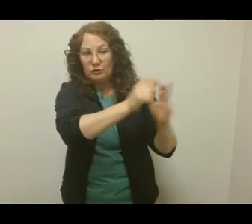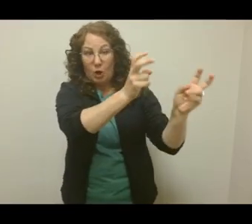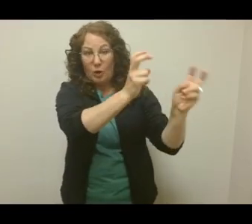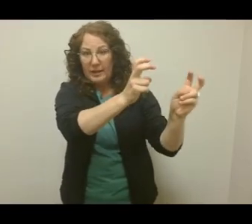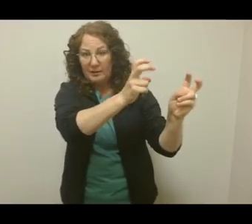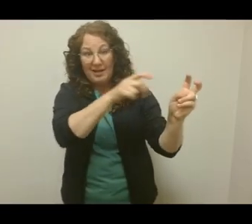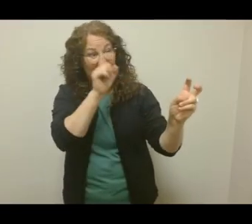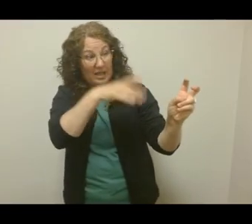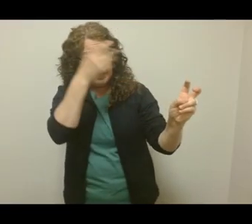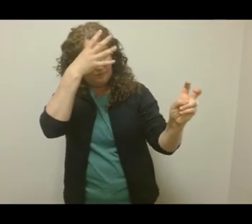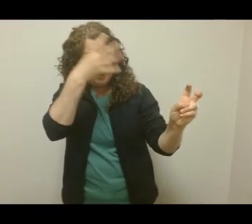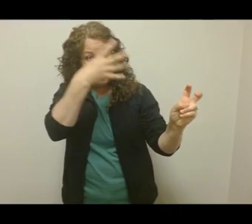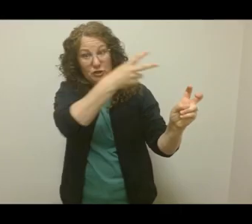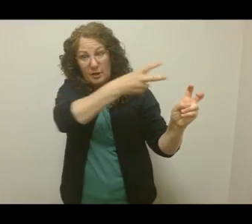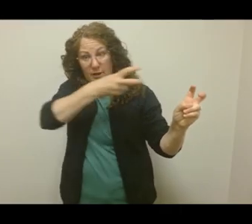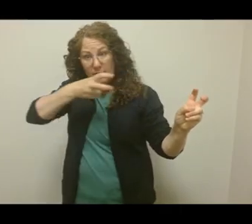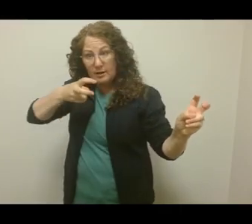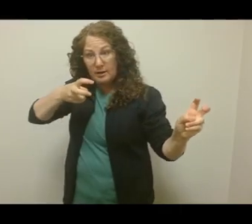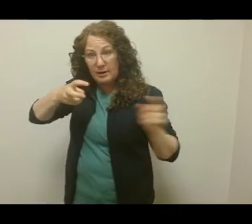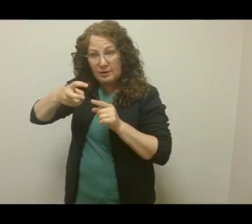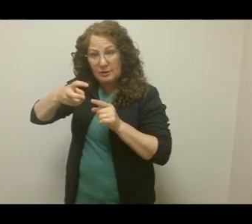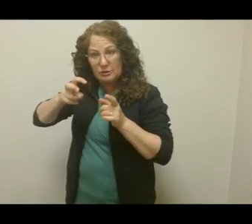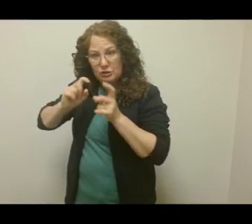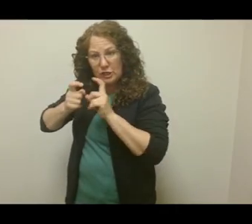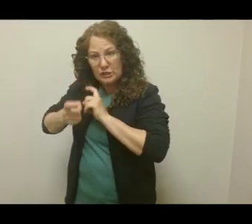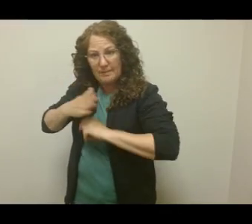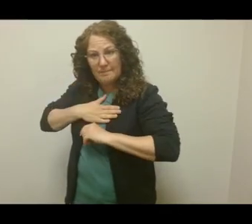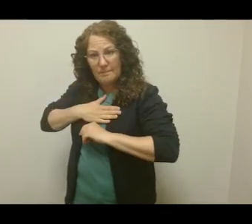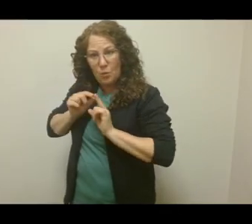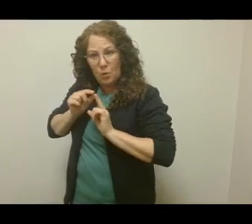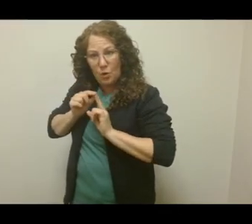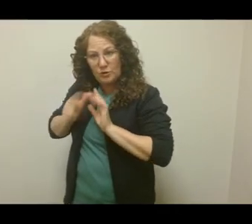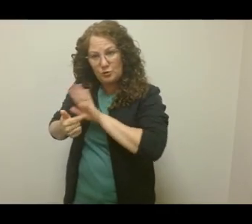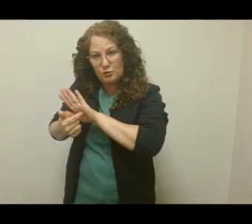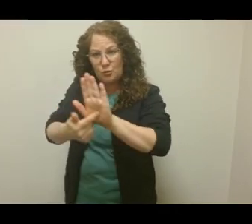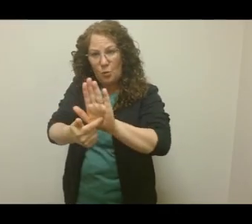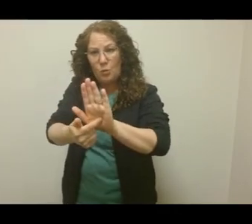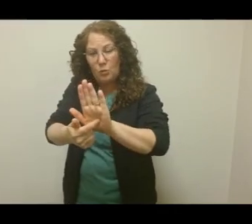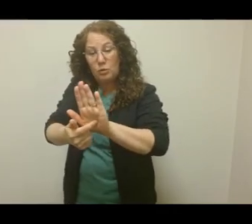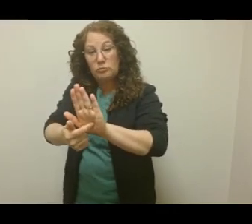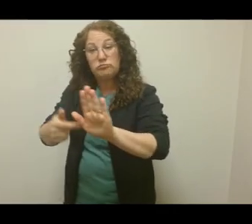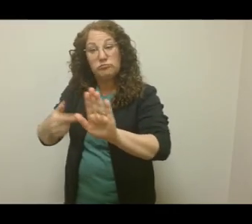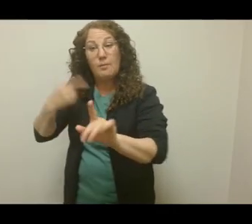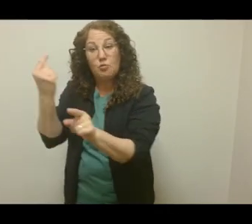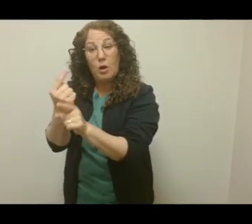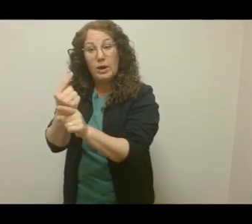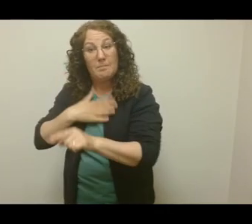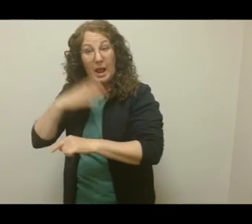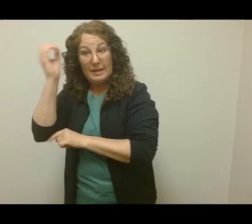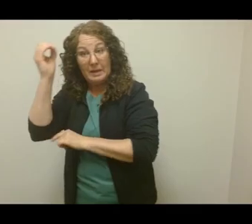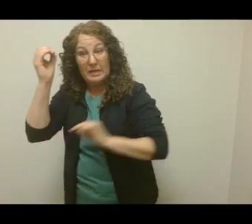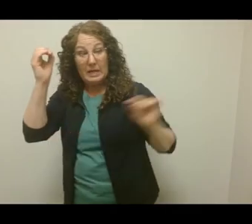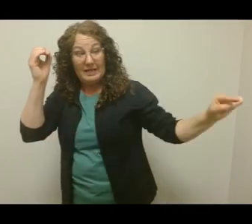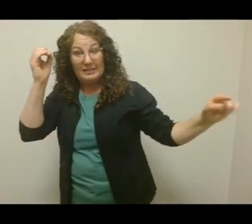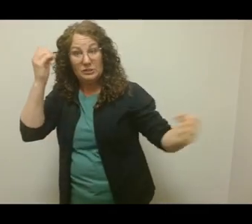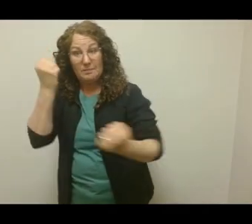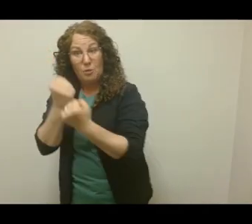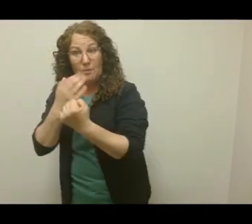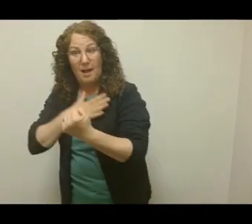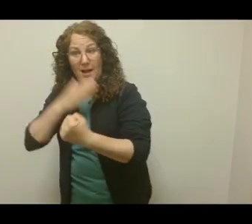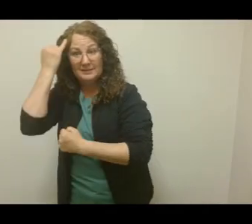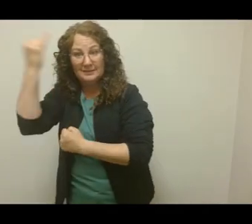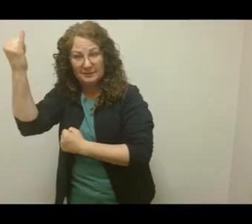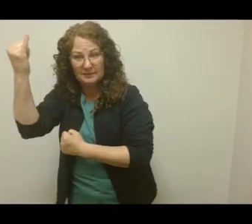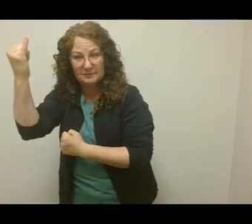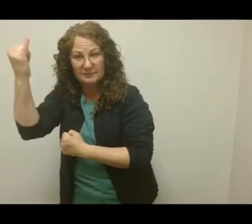take information from that source to show that we are right, that an expert supports our idea about